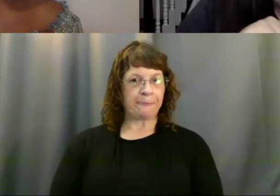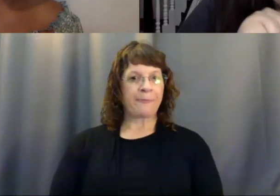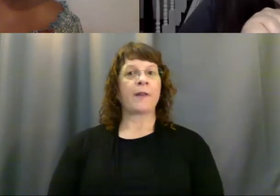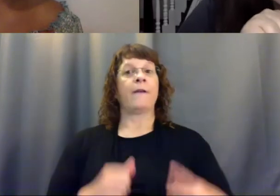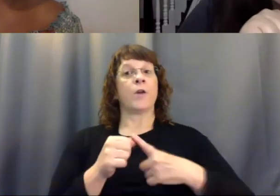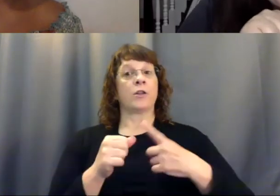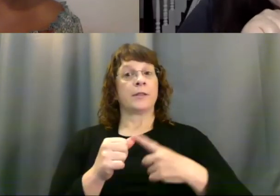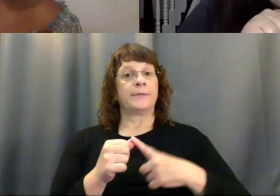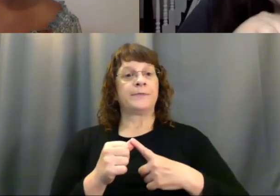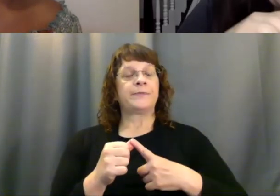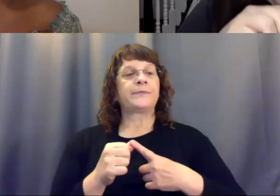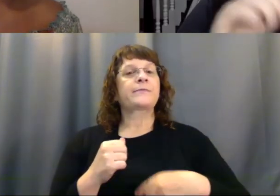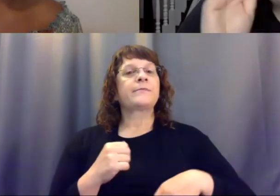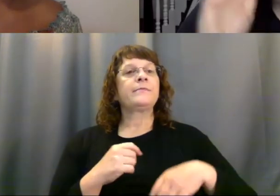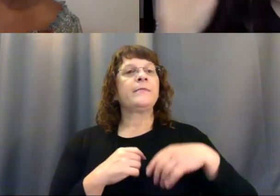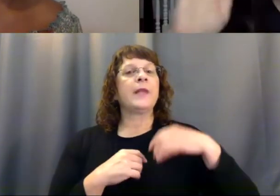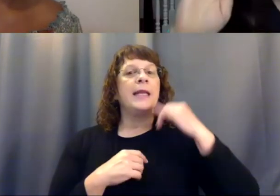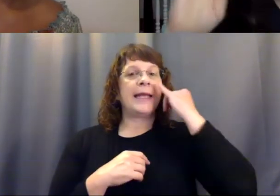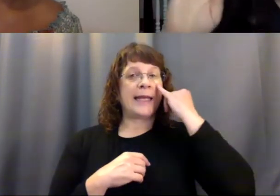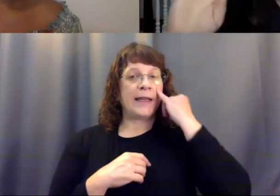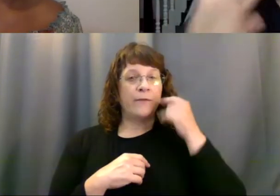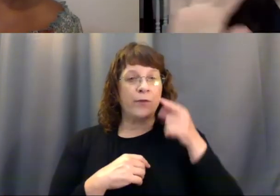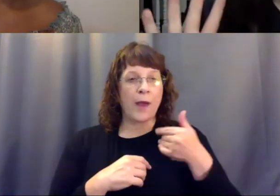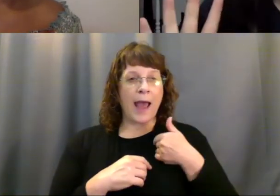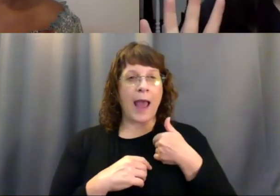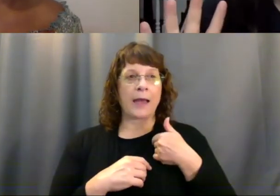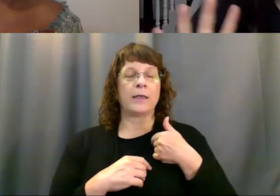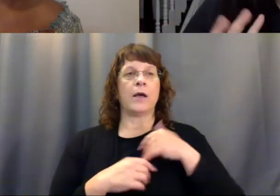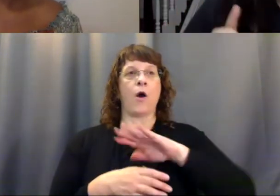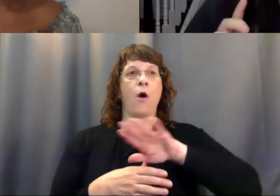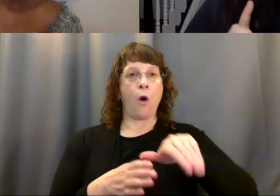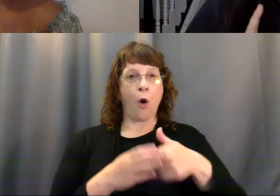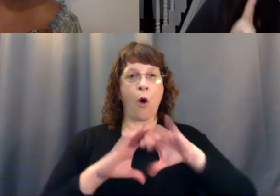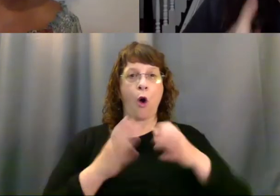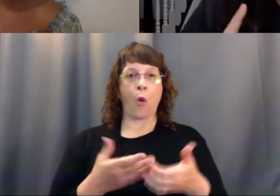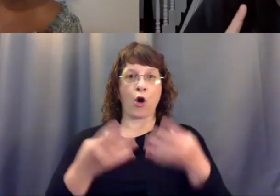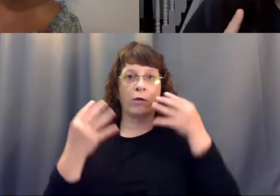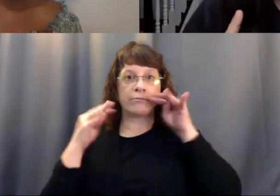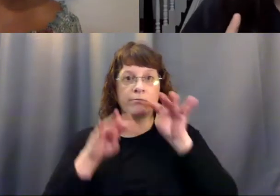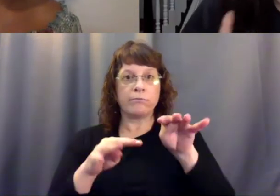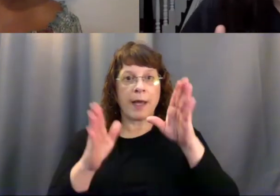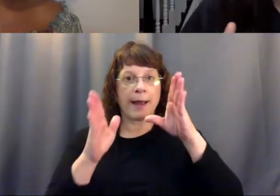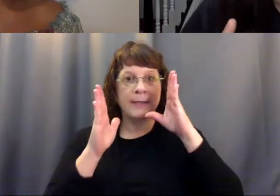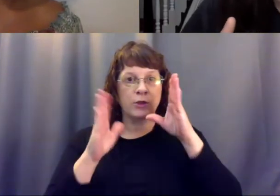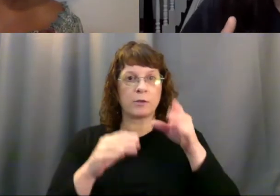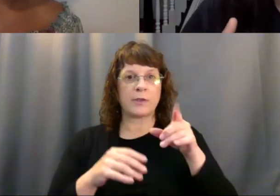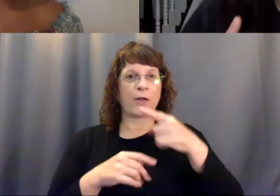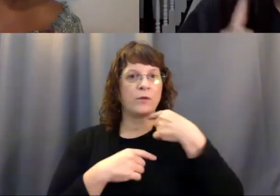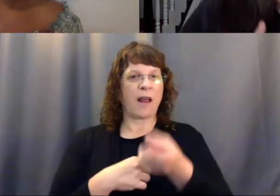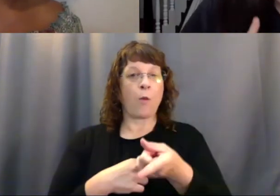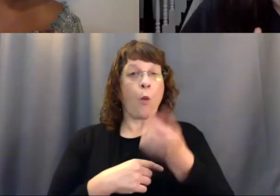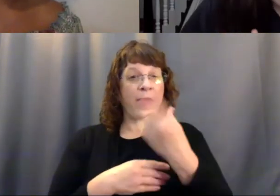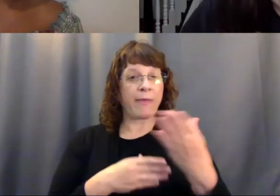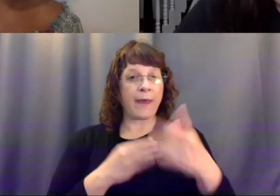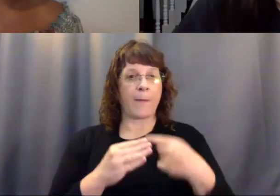is if you had the attention of everyone in the world and you had to tell them one thing about neuroscience,